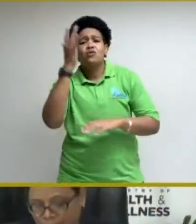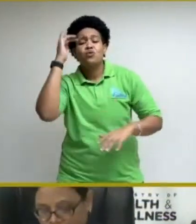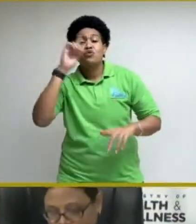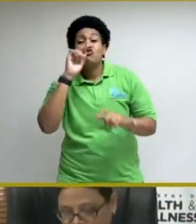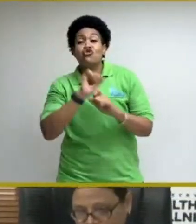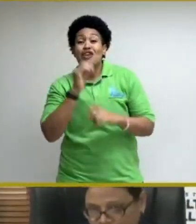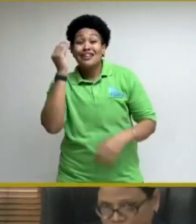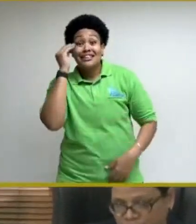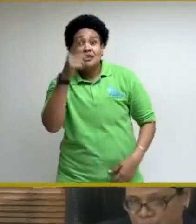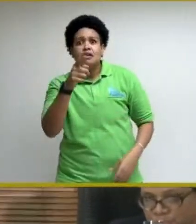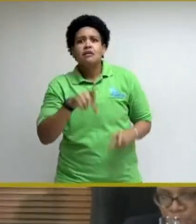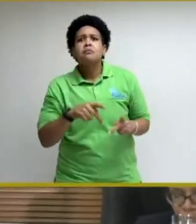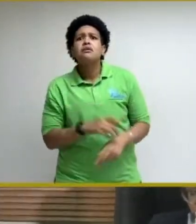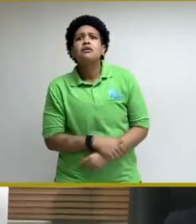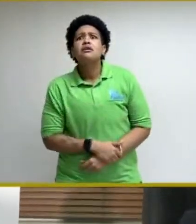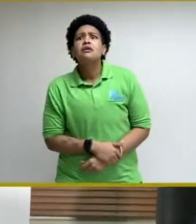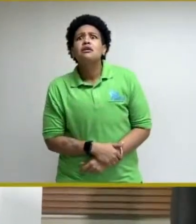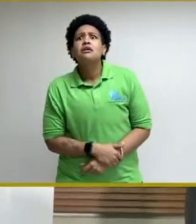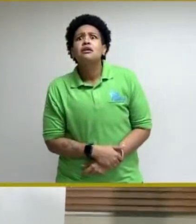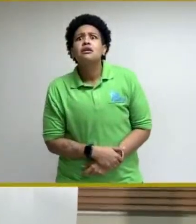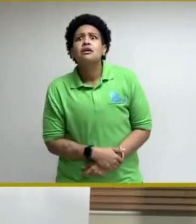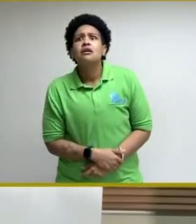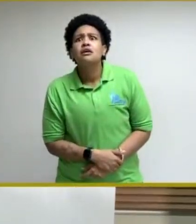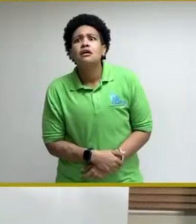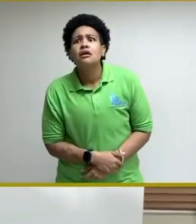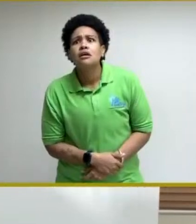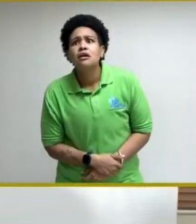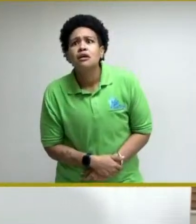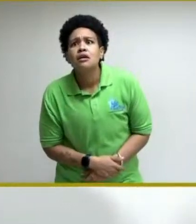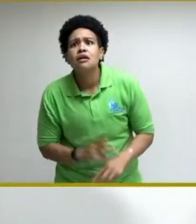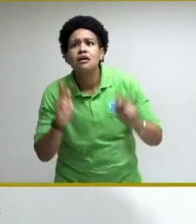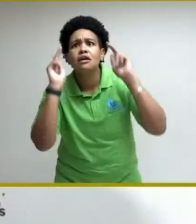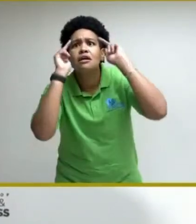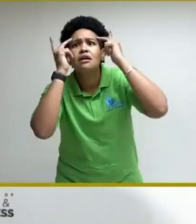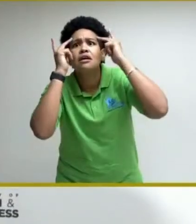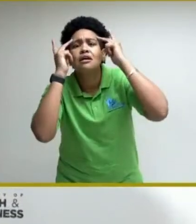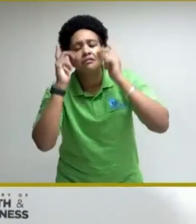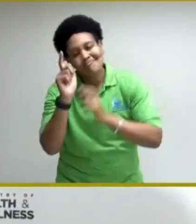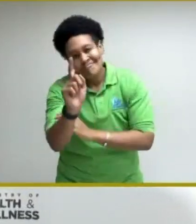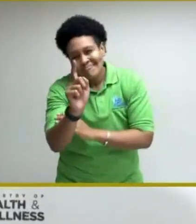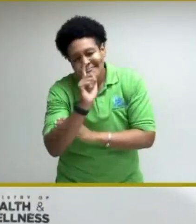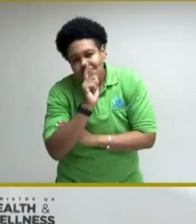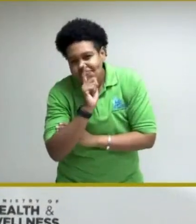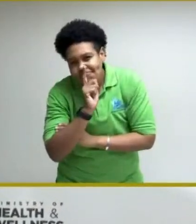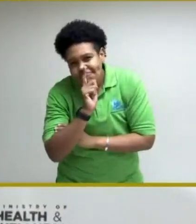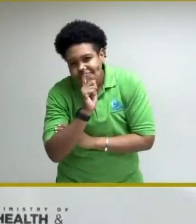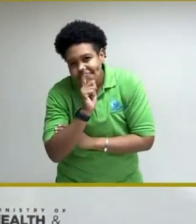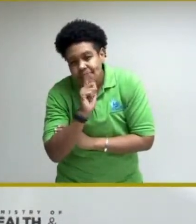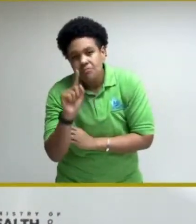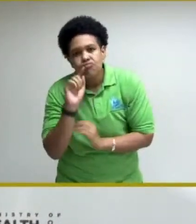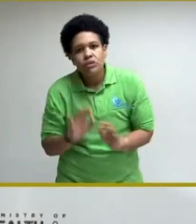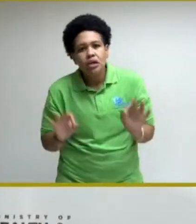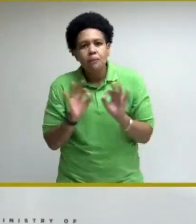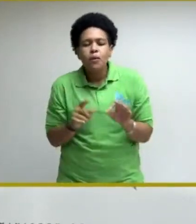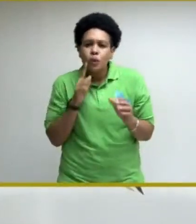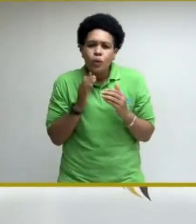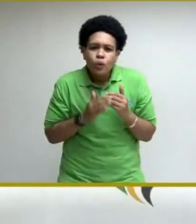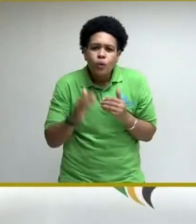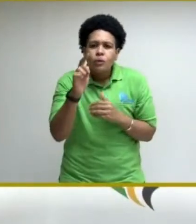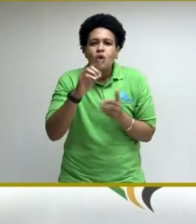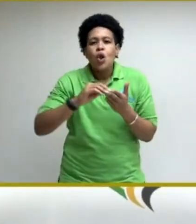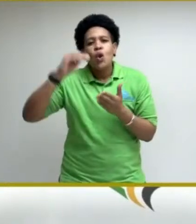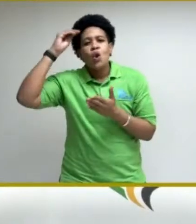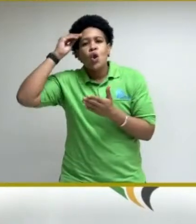as I said, not to cause persons to panic, but it's important that as we go along, we learn the